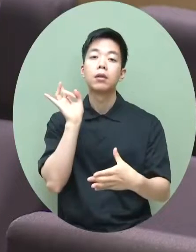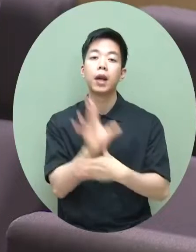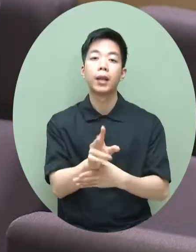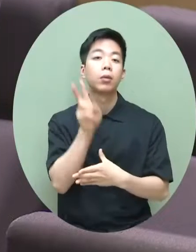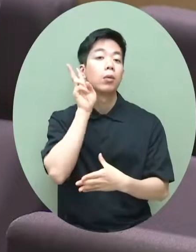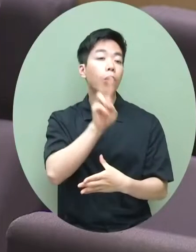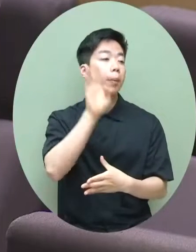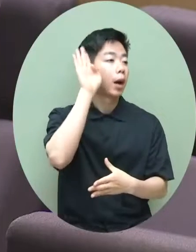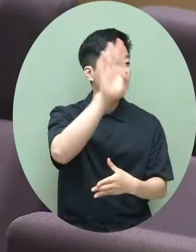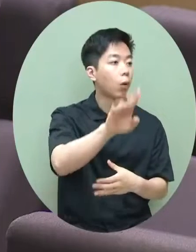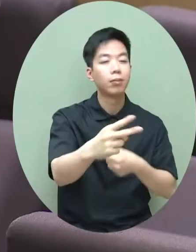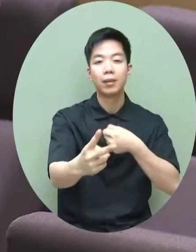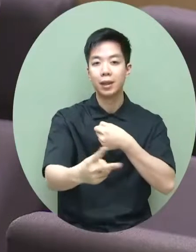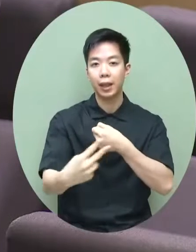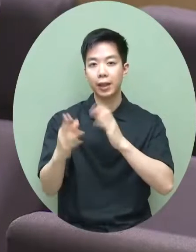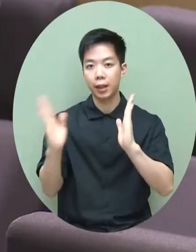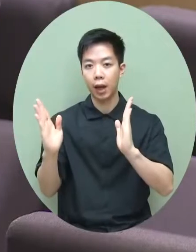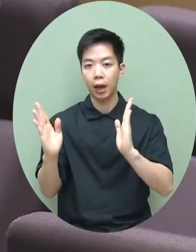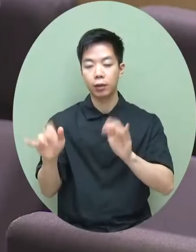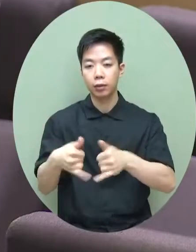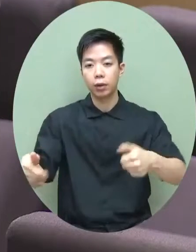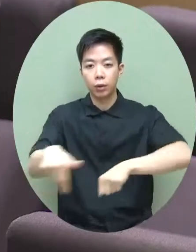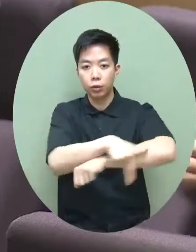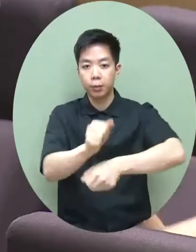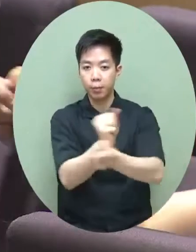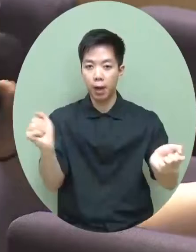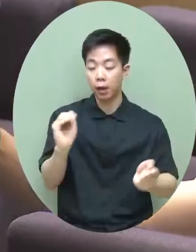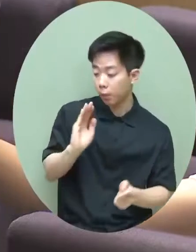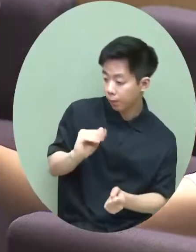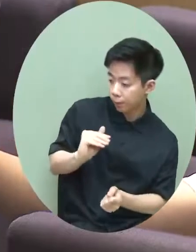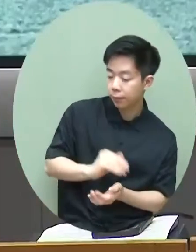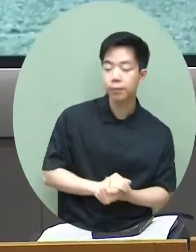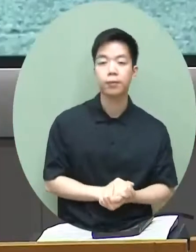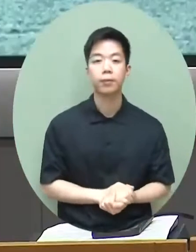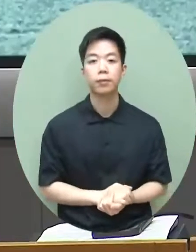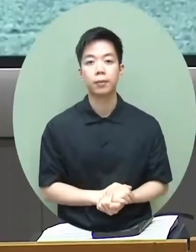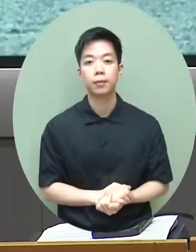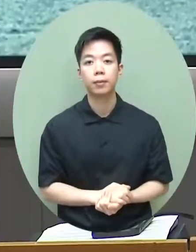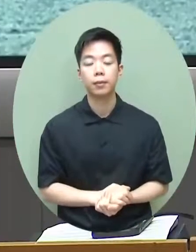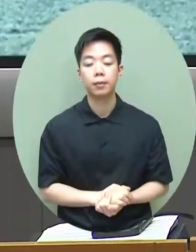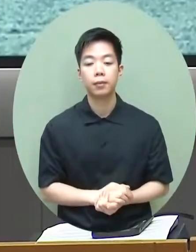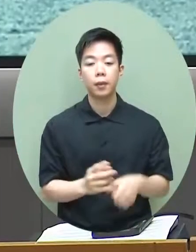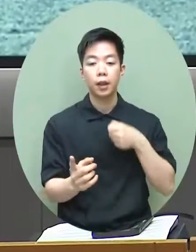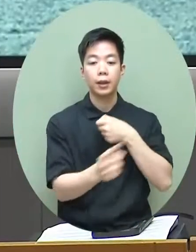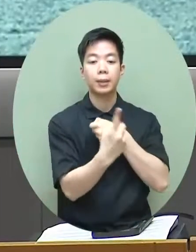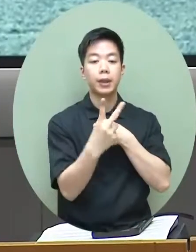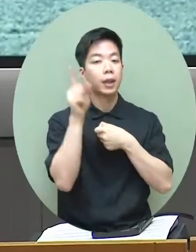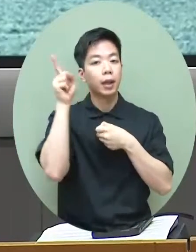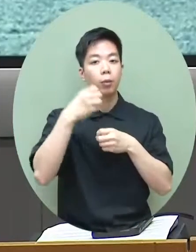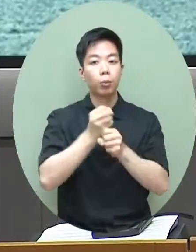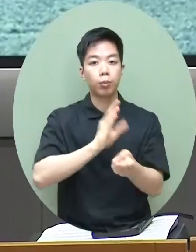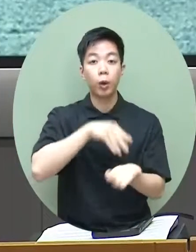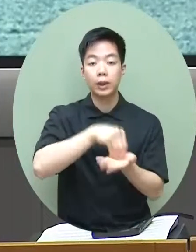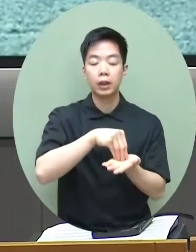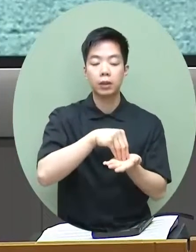later, we can relax further the social distancing measures? The case that tested positive on the 12th day, for